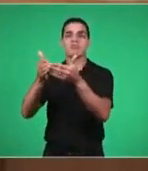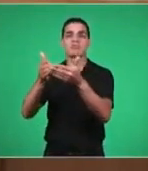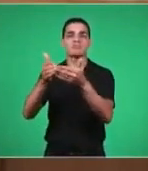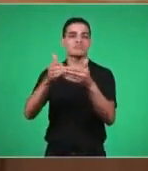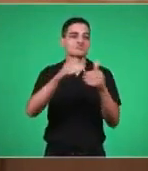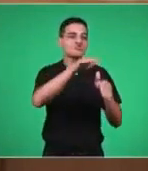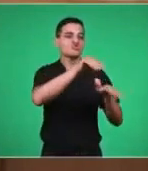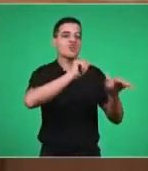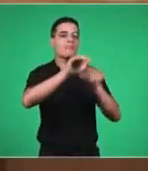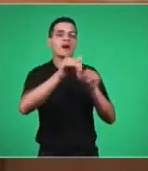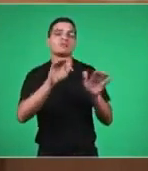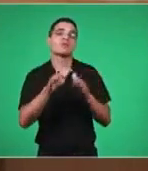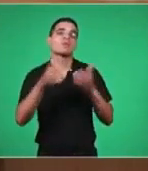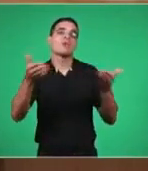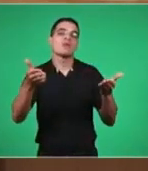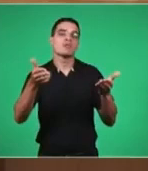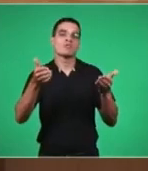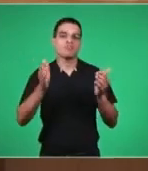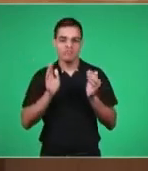reason